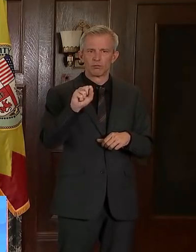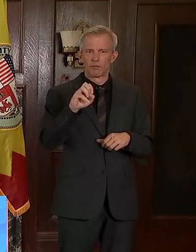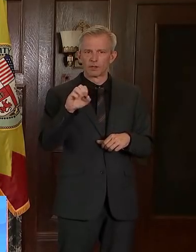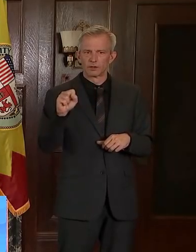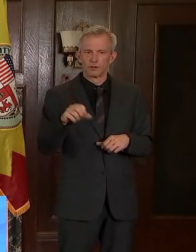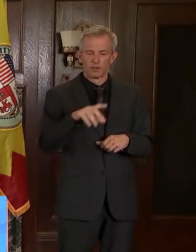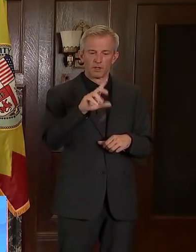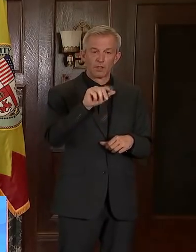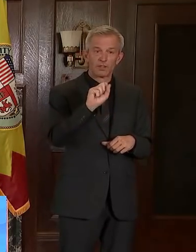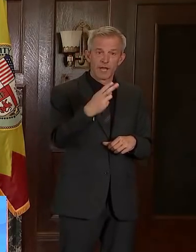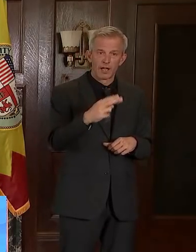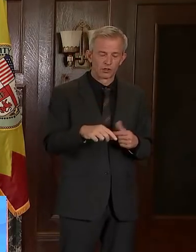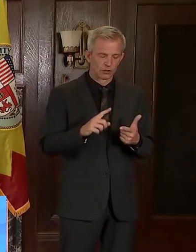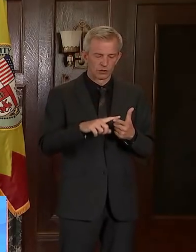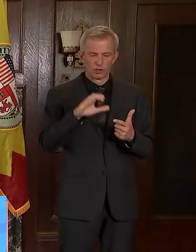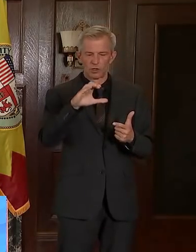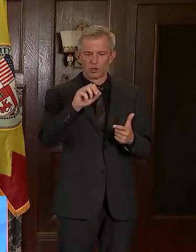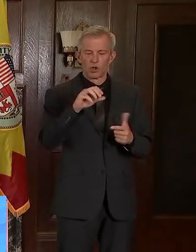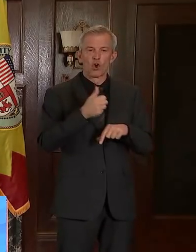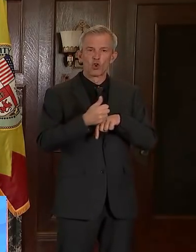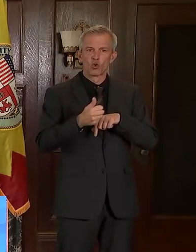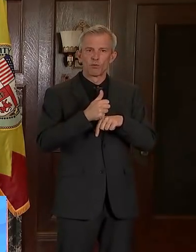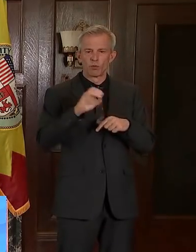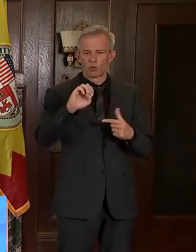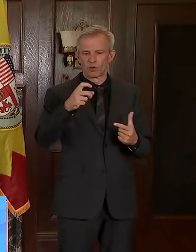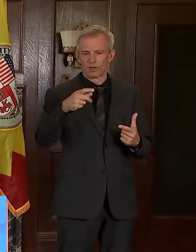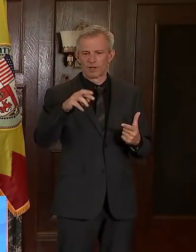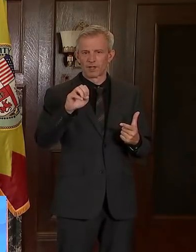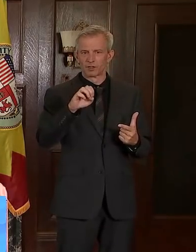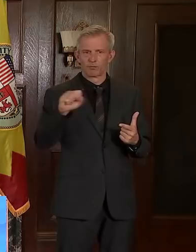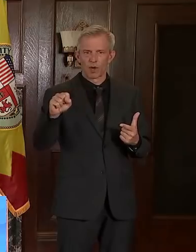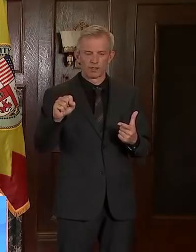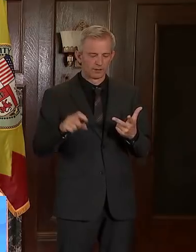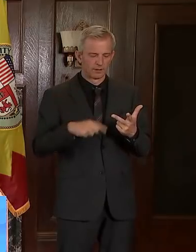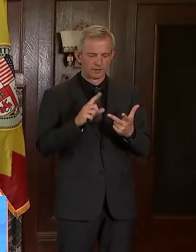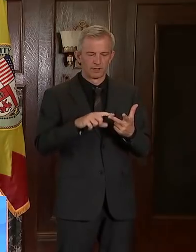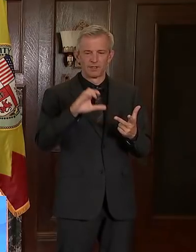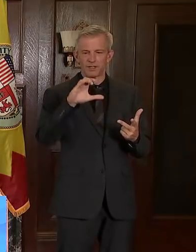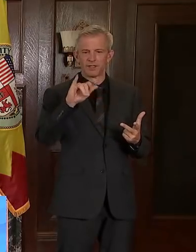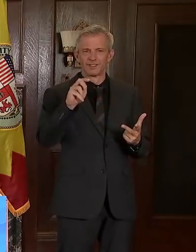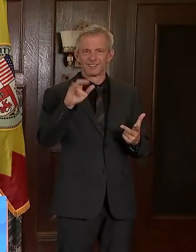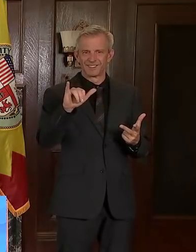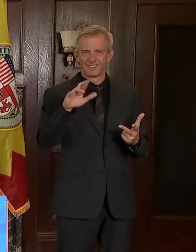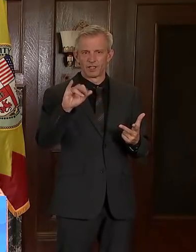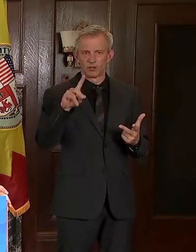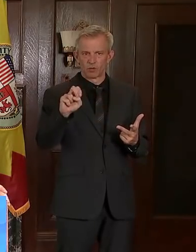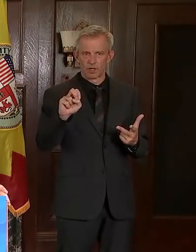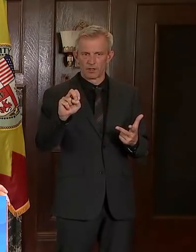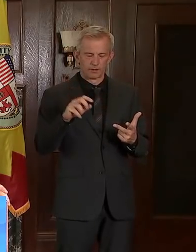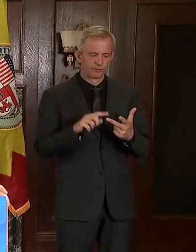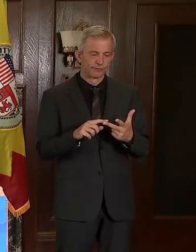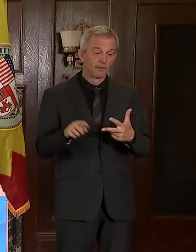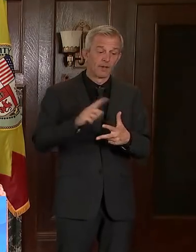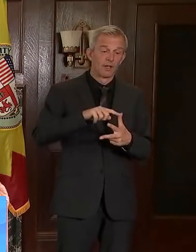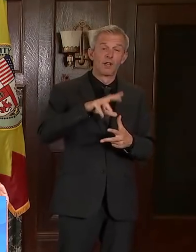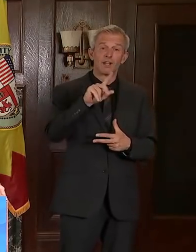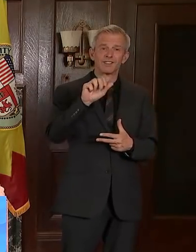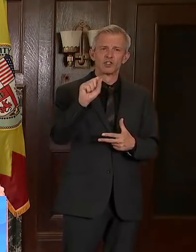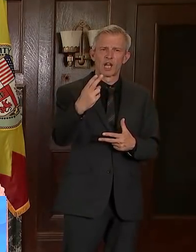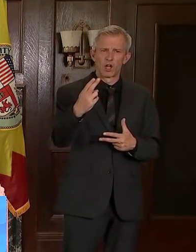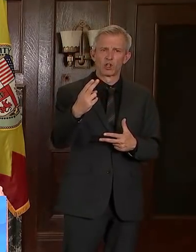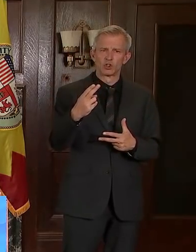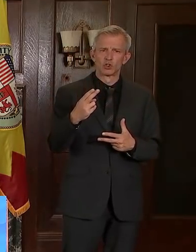Dash, Commuter Express, and City Ride buses. Our Dash routes provide an important service to so